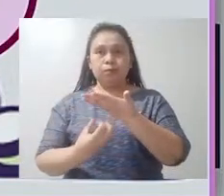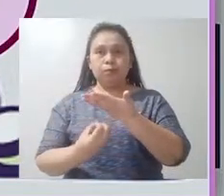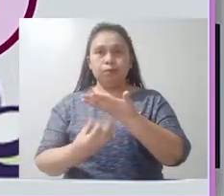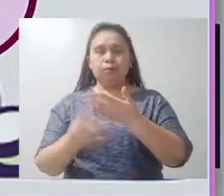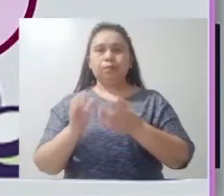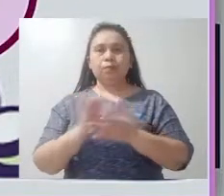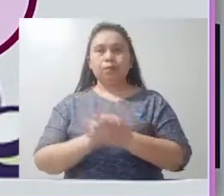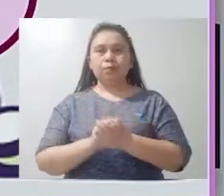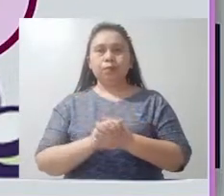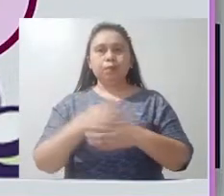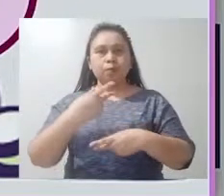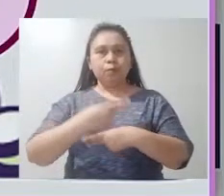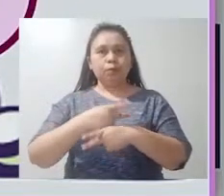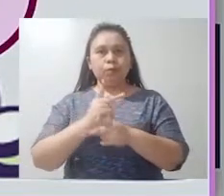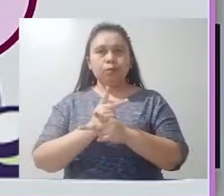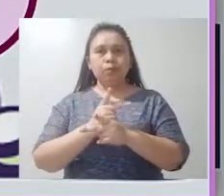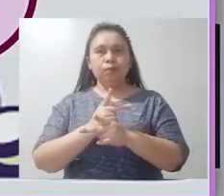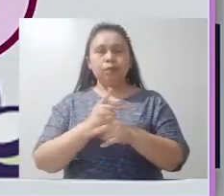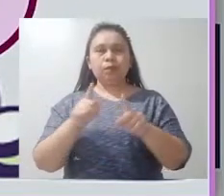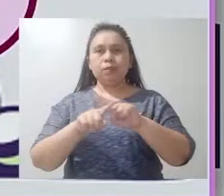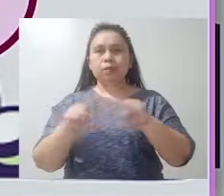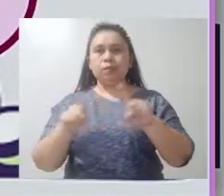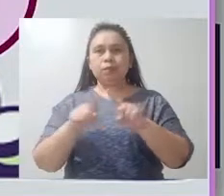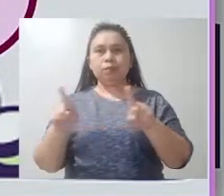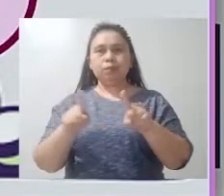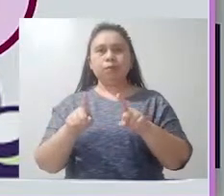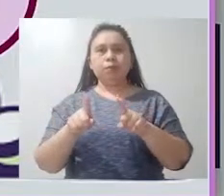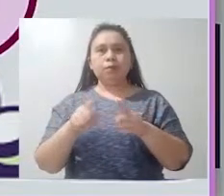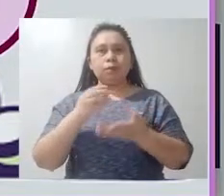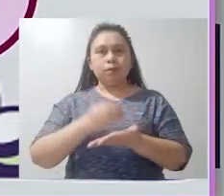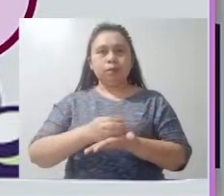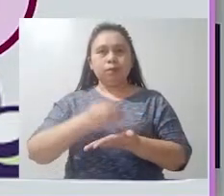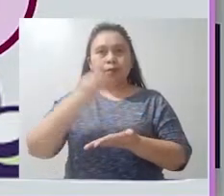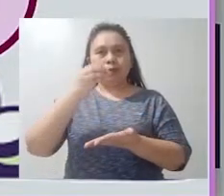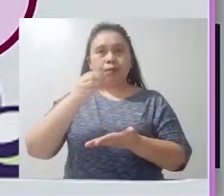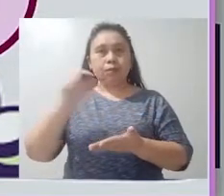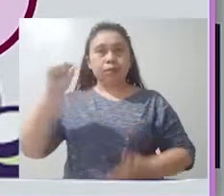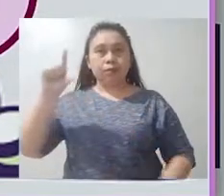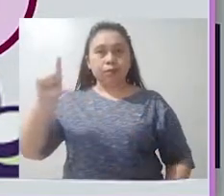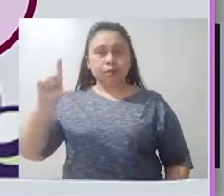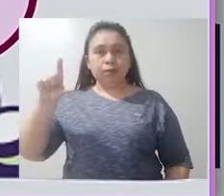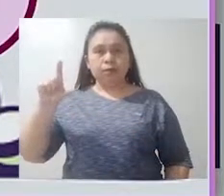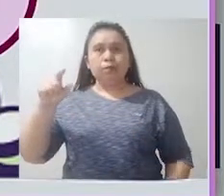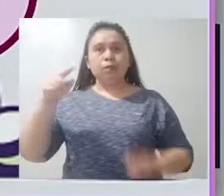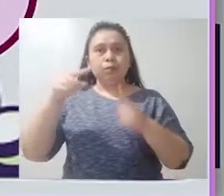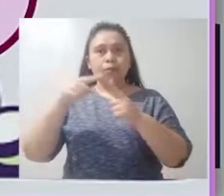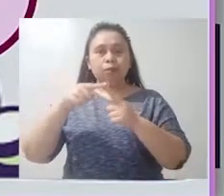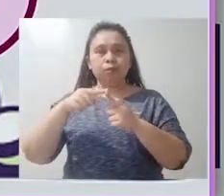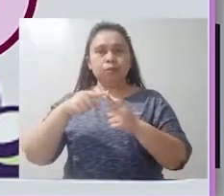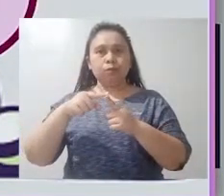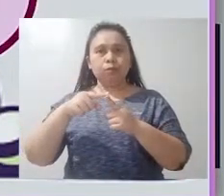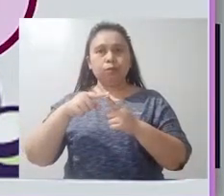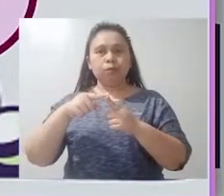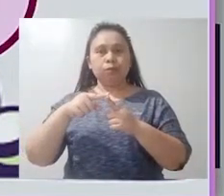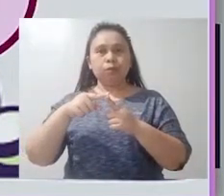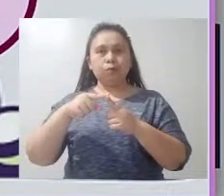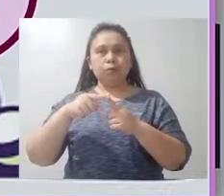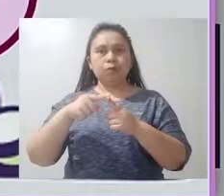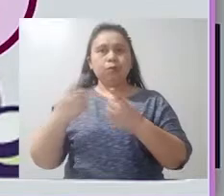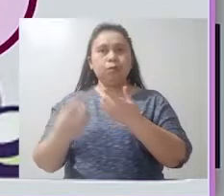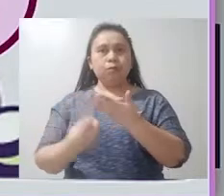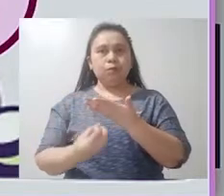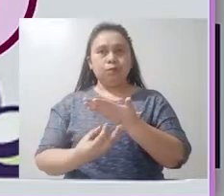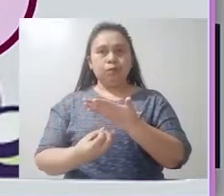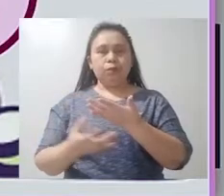ease of swirling. It is produced in a number of different glass thickness to stand